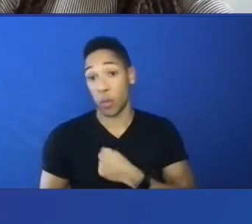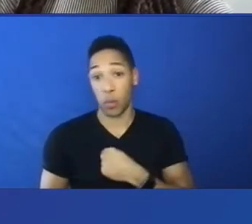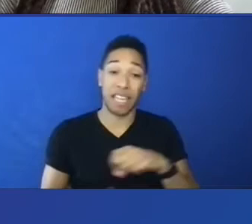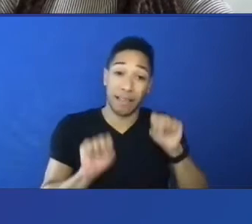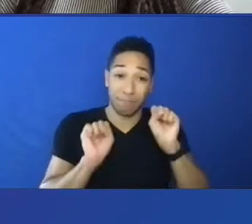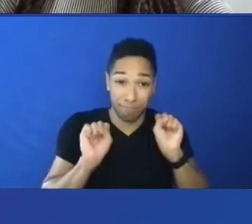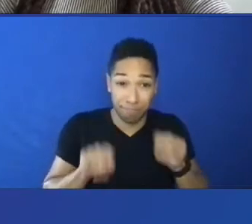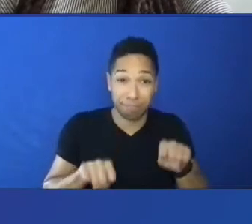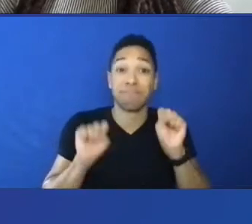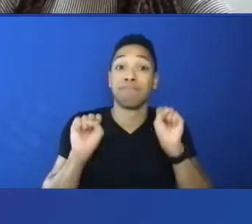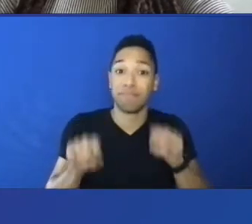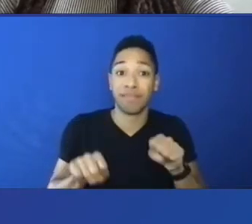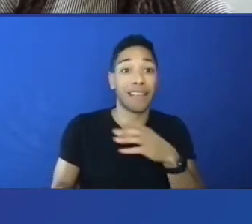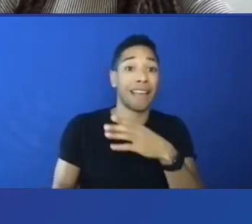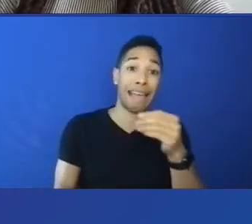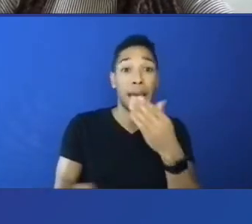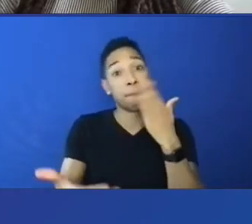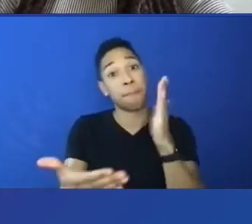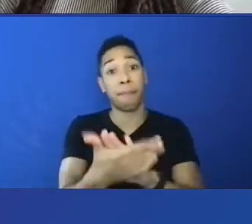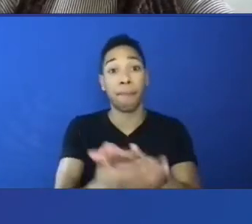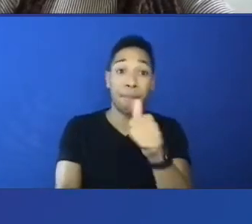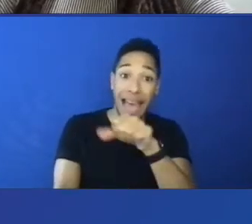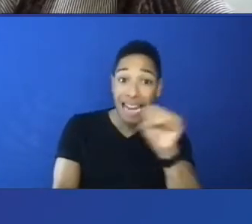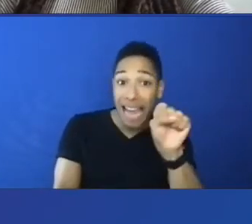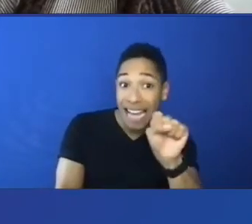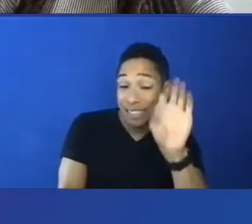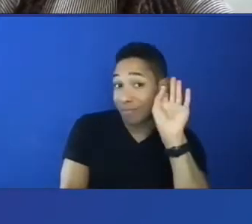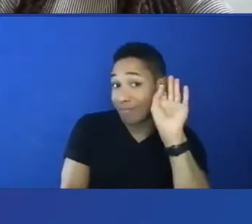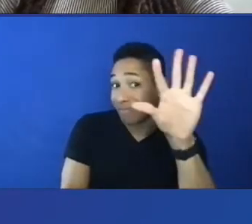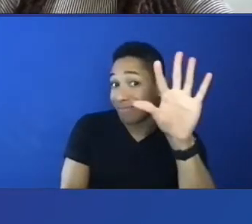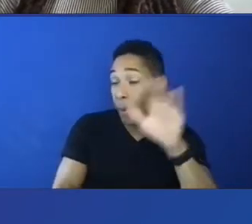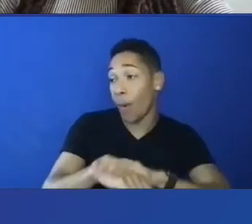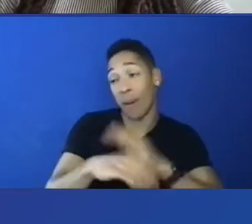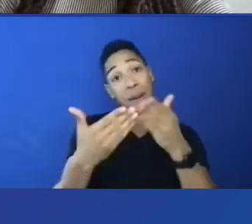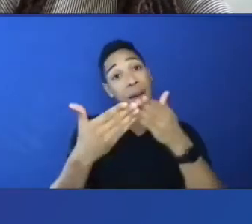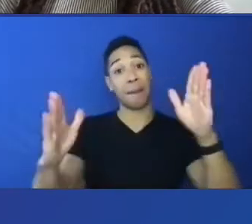competent and a badass, if I may say, you know, in a public forum.